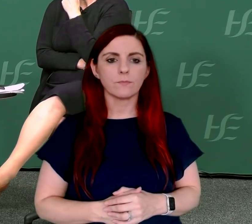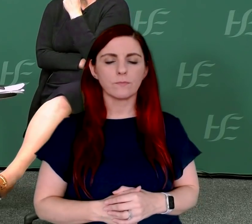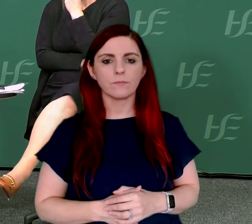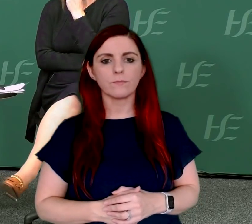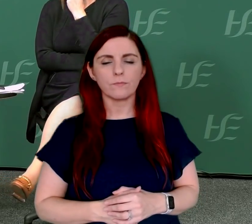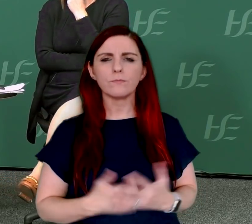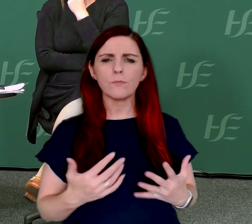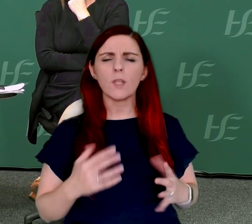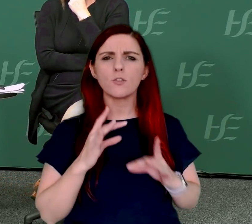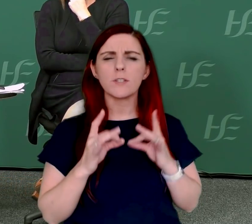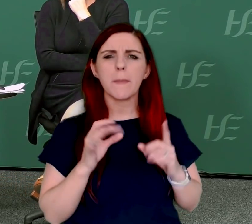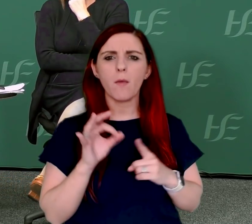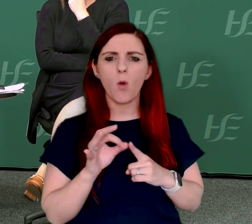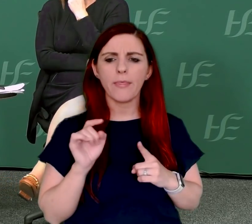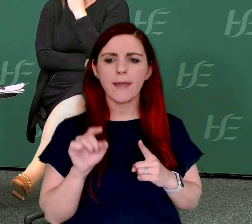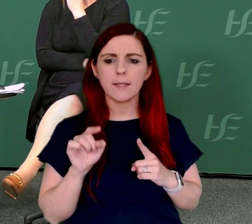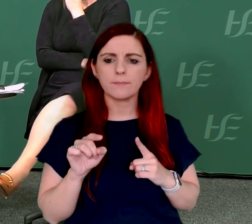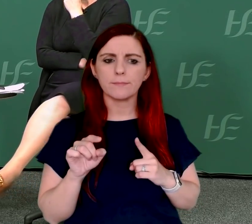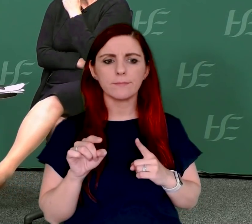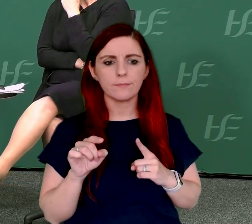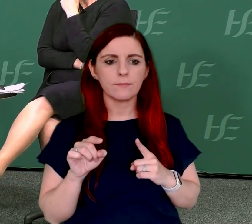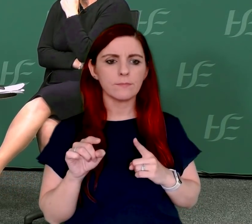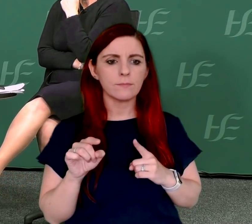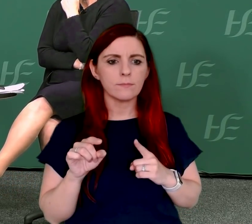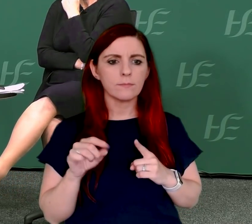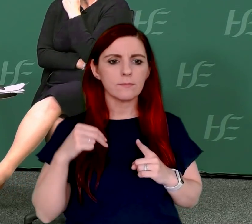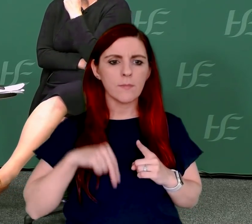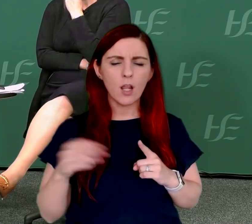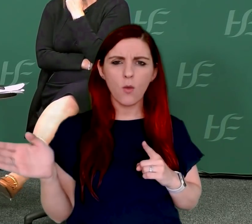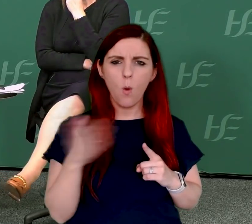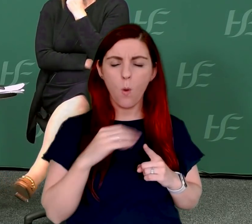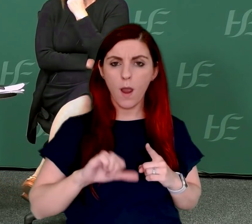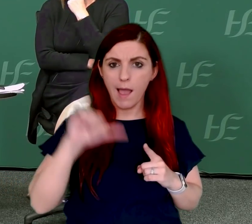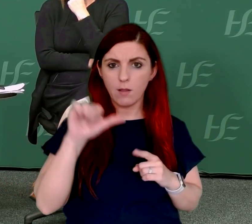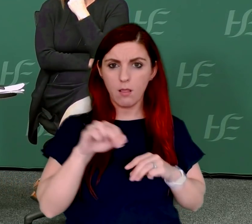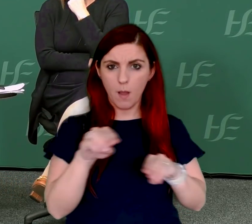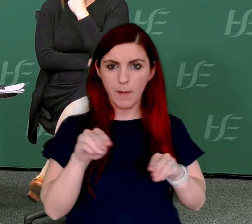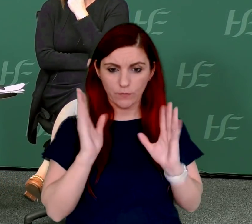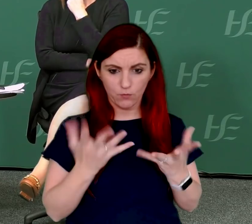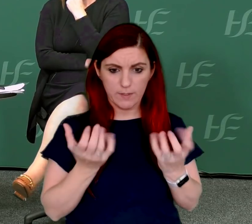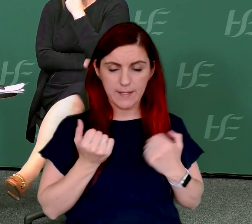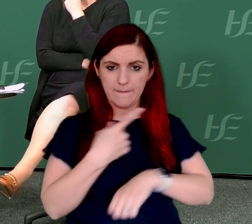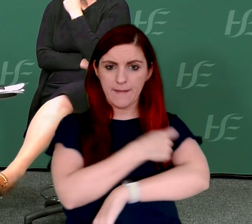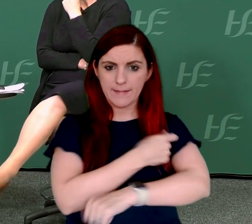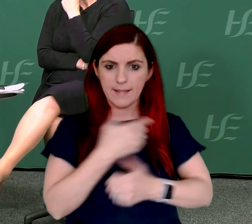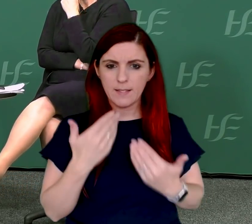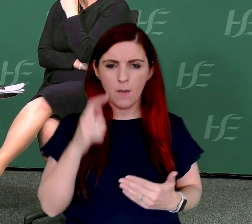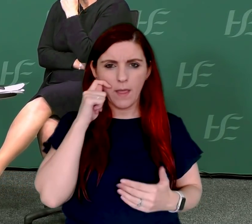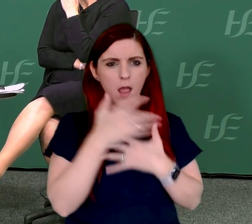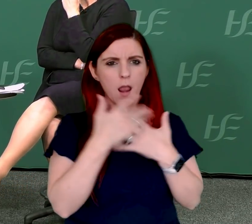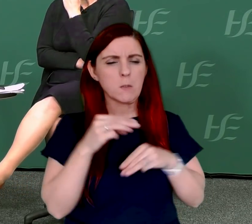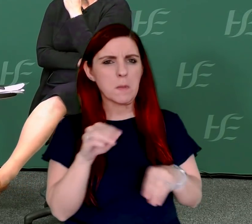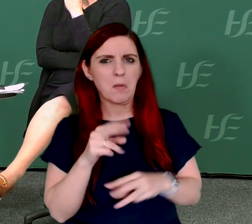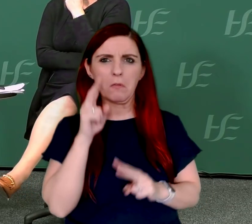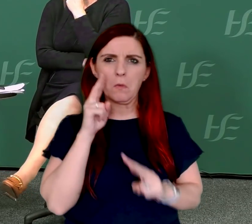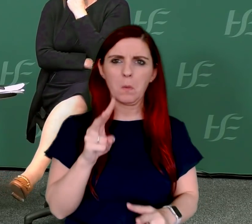the almost the entire adult population is vaccinated now. So I think a lot of people would kind of be of the view that there's not really too much